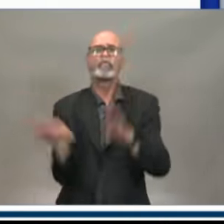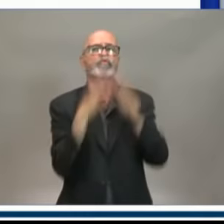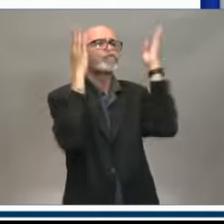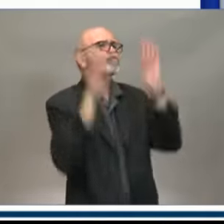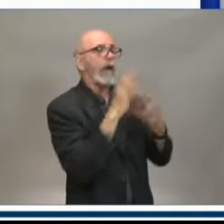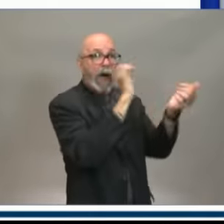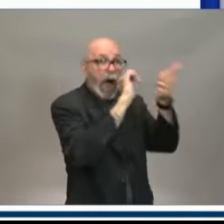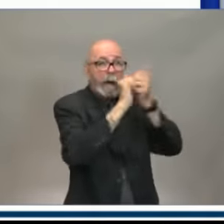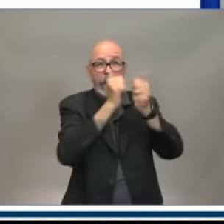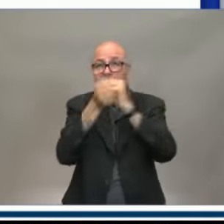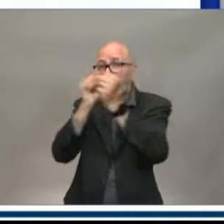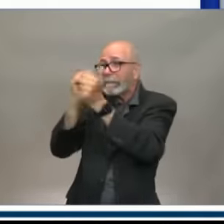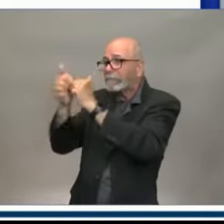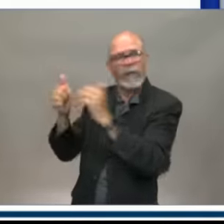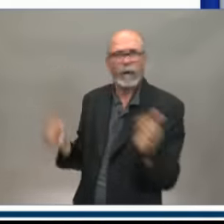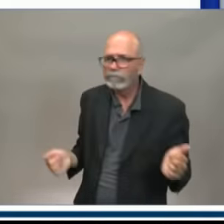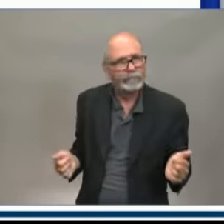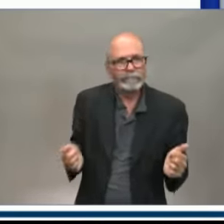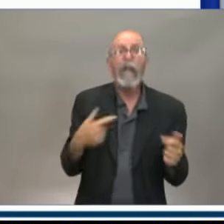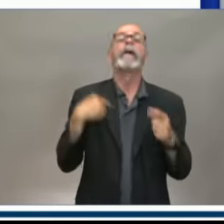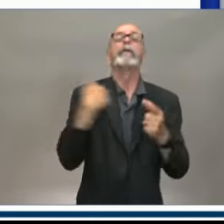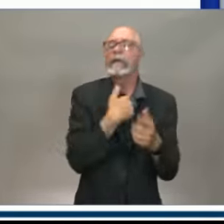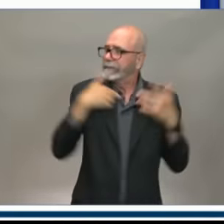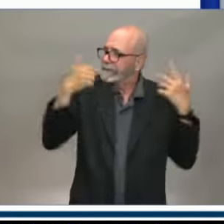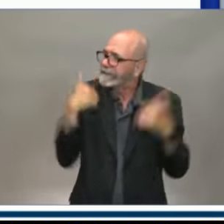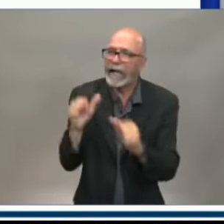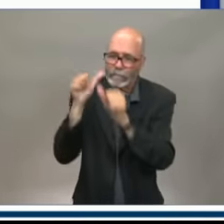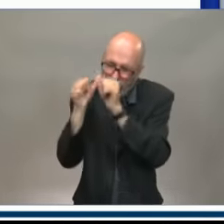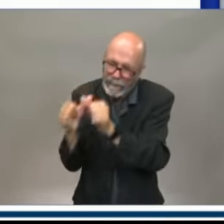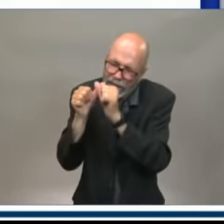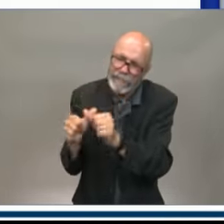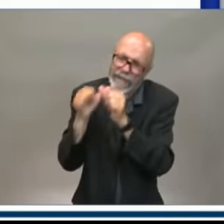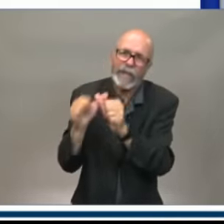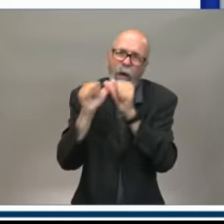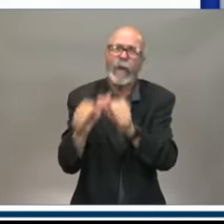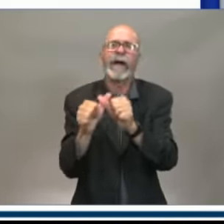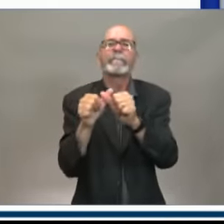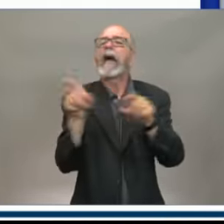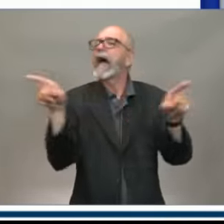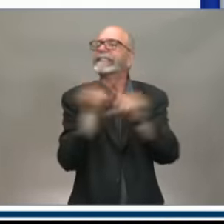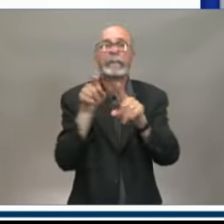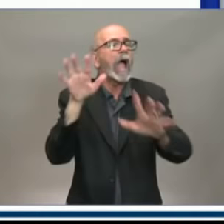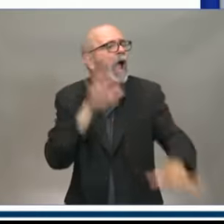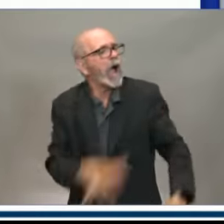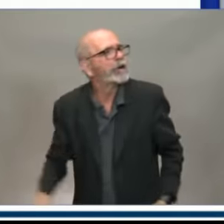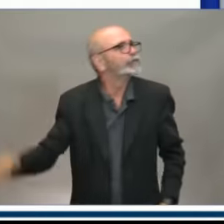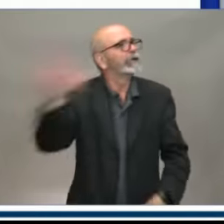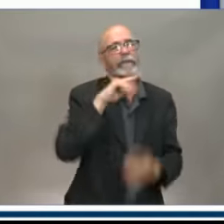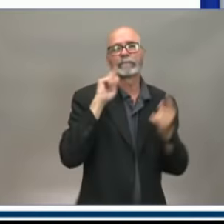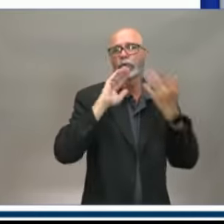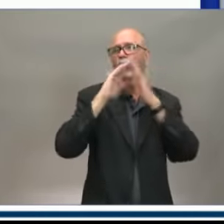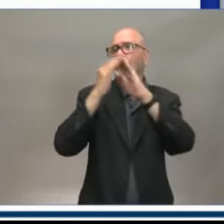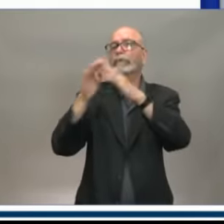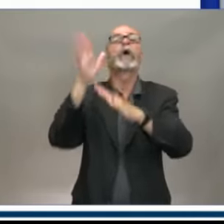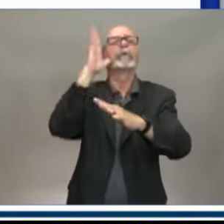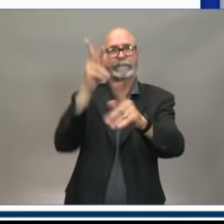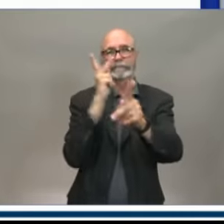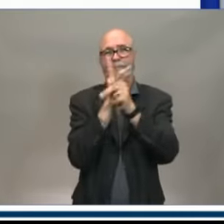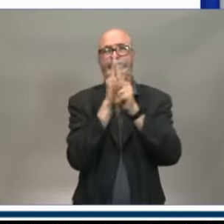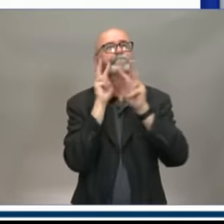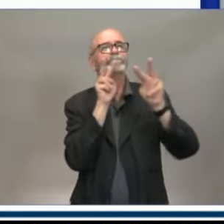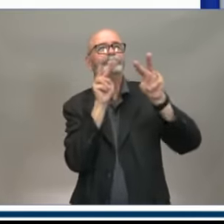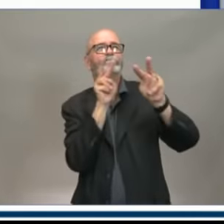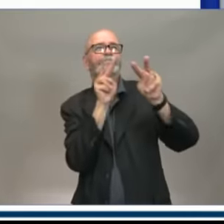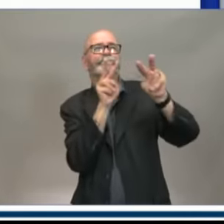we will continue once we deal with COVID, as every global community is doing. We will continue then to set our sights on an